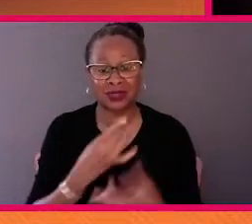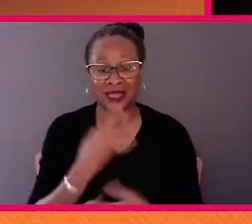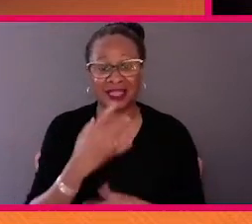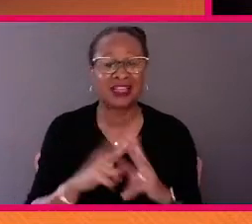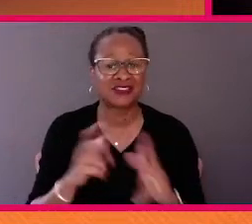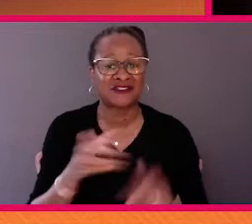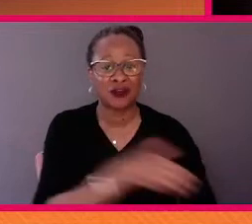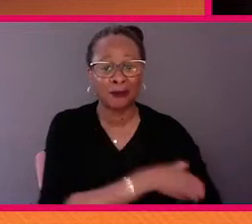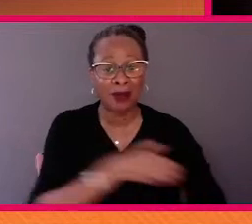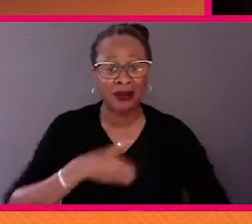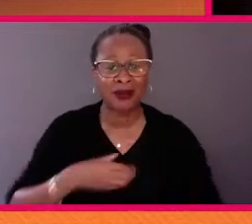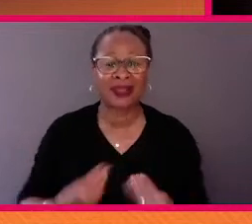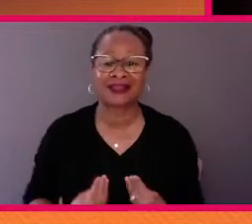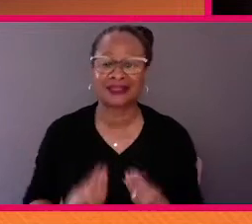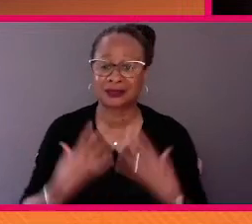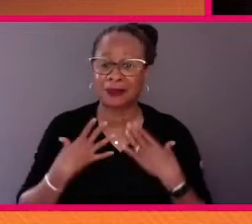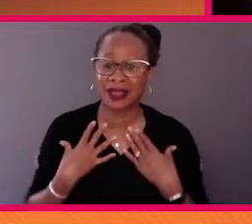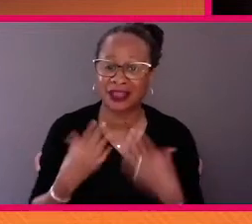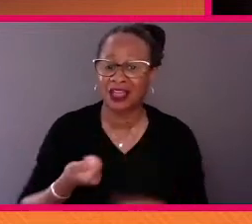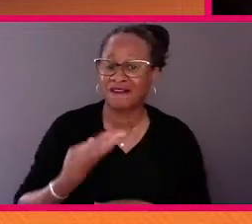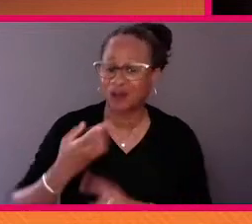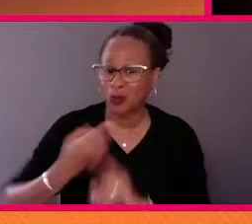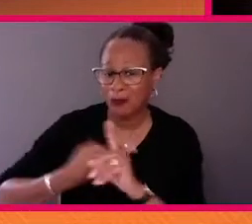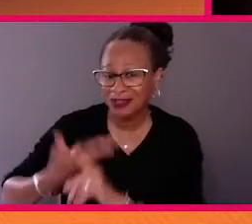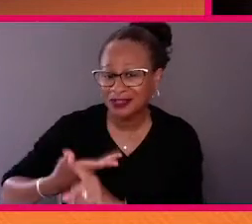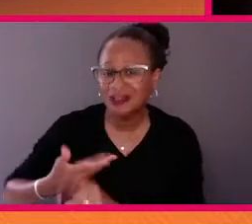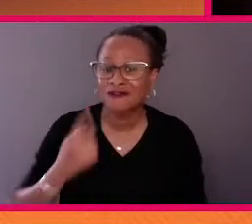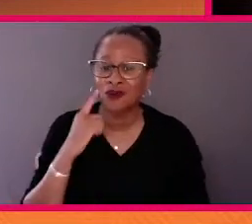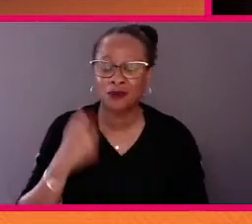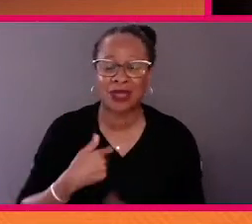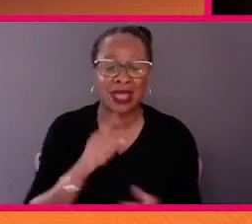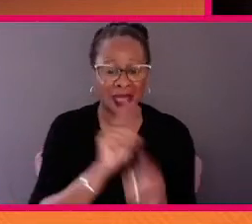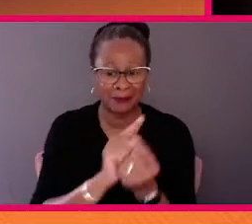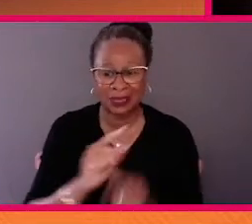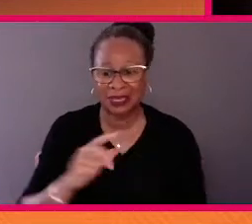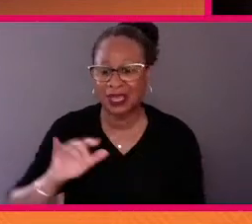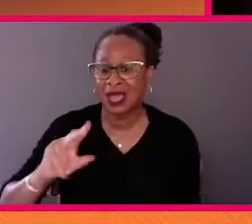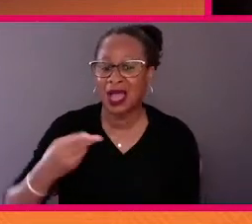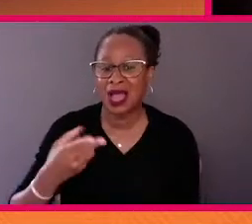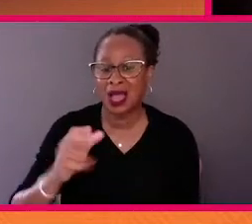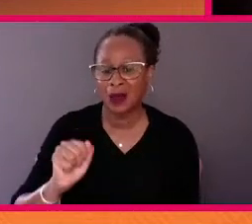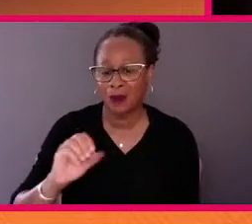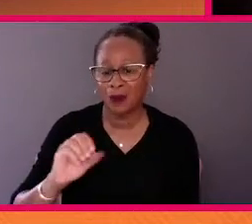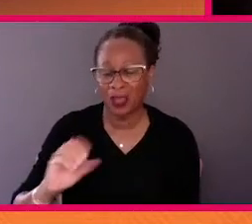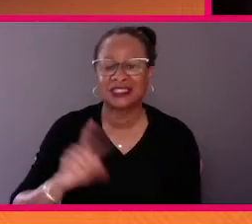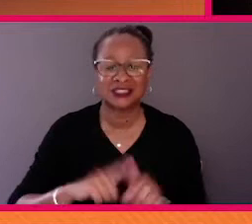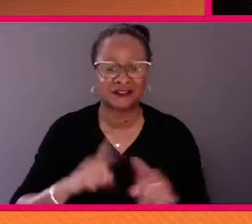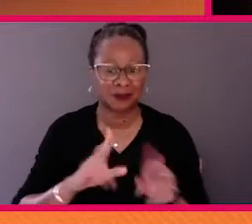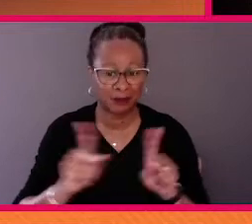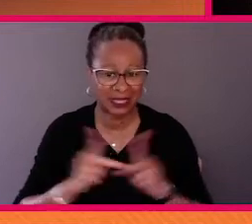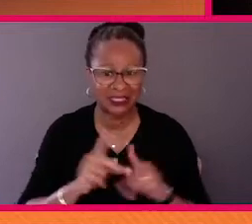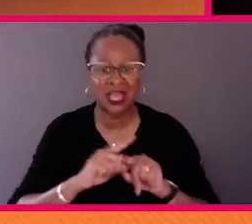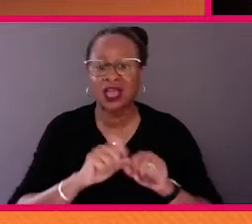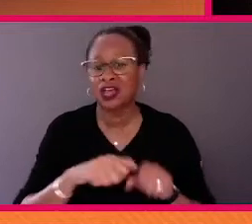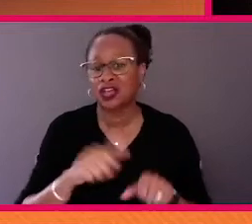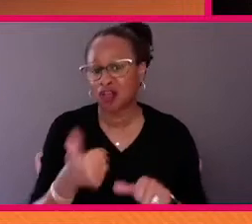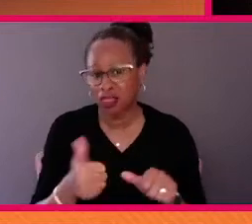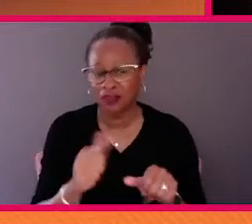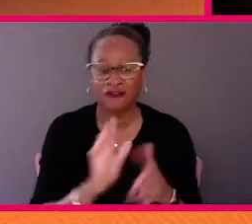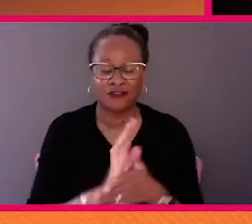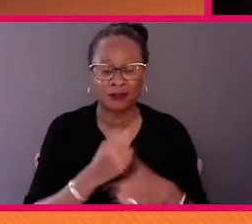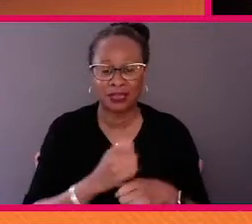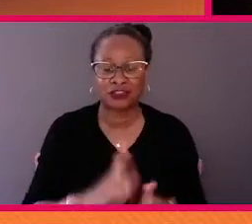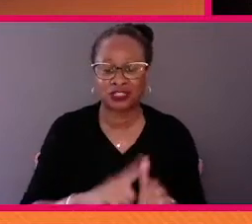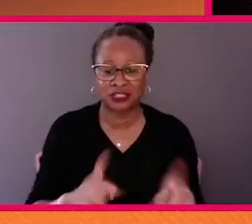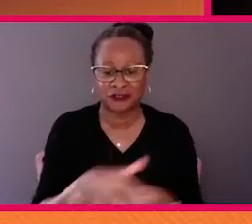and inspiring few months. You know, I've gotten to meet Hao in different settings and other filmmakers in different spaces as well. So feels